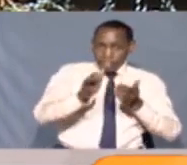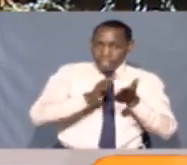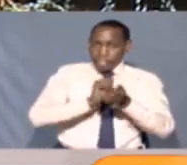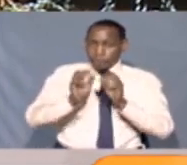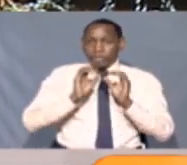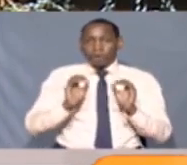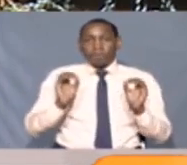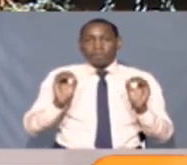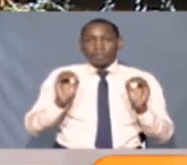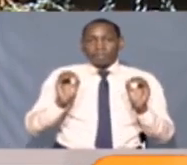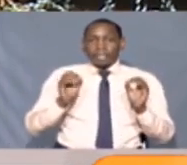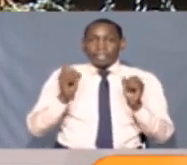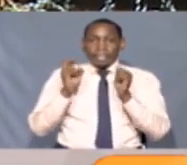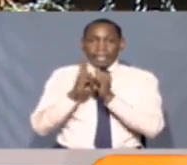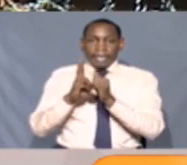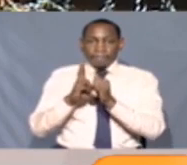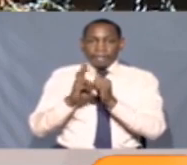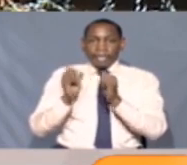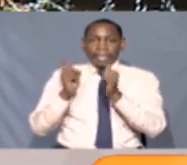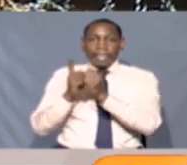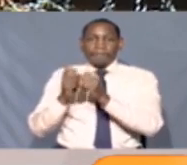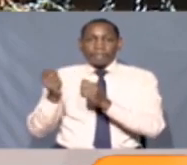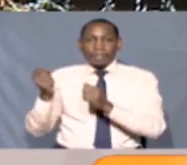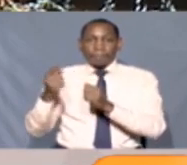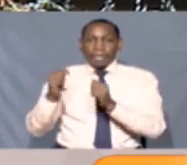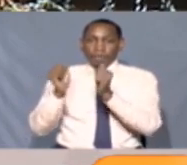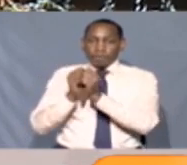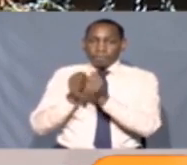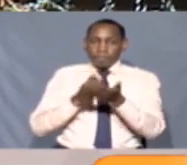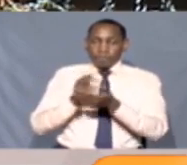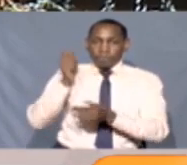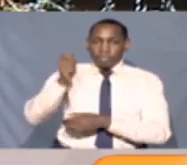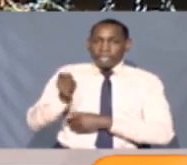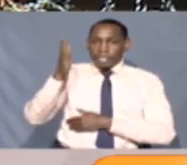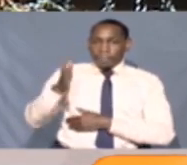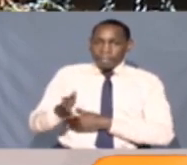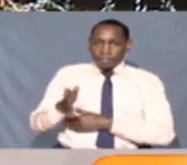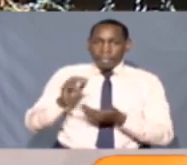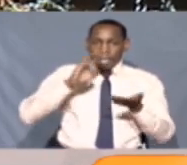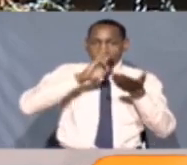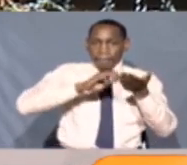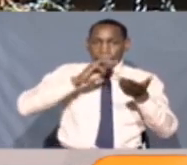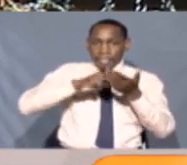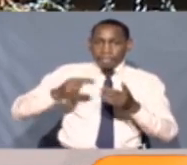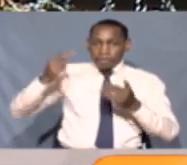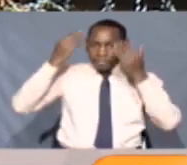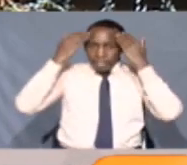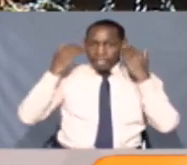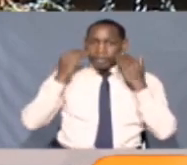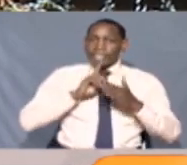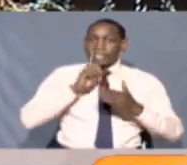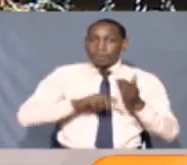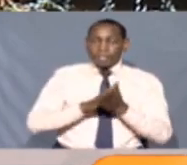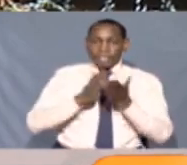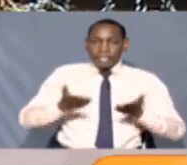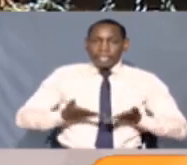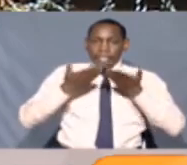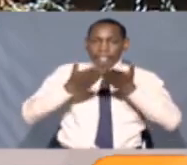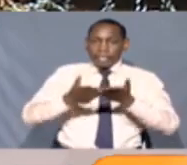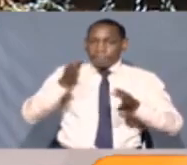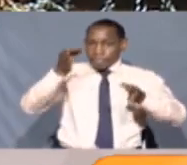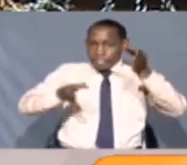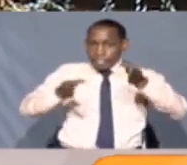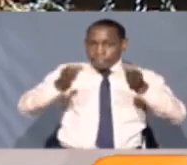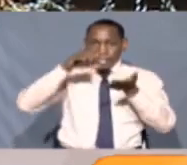not on the 11th of October. Now, Justice Oscar Angote, sitting in Machakos High Court, said he will deliver the judgment of